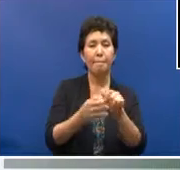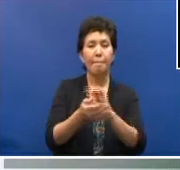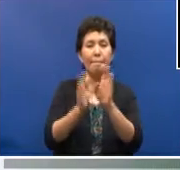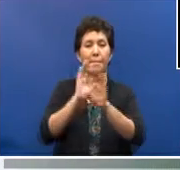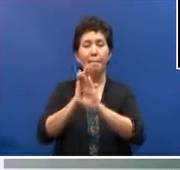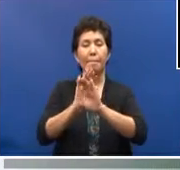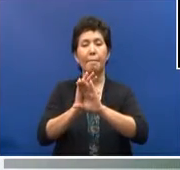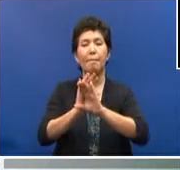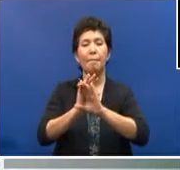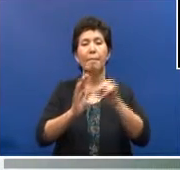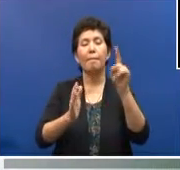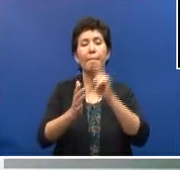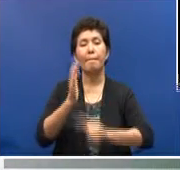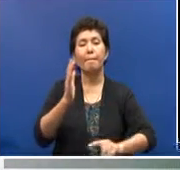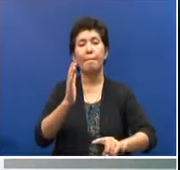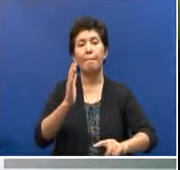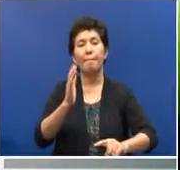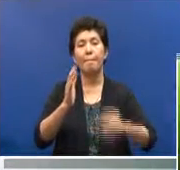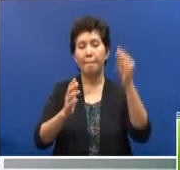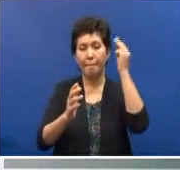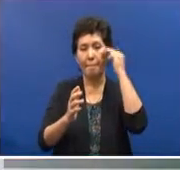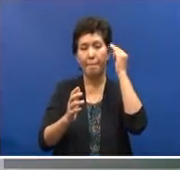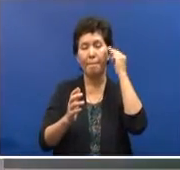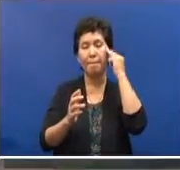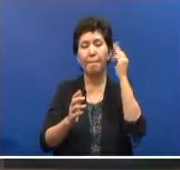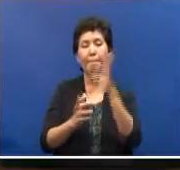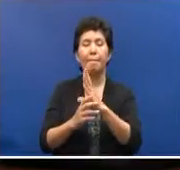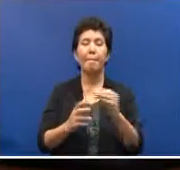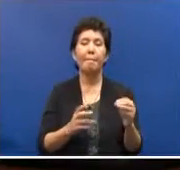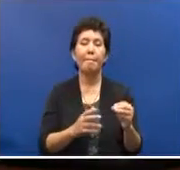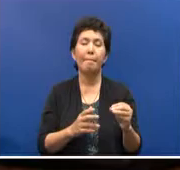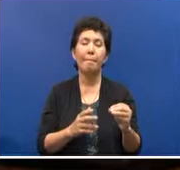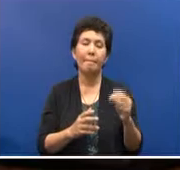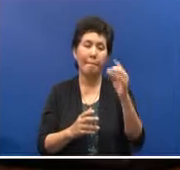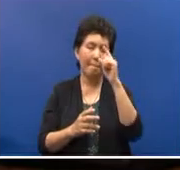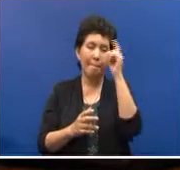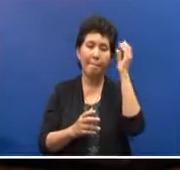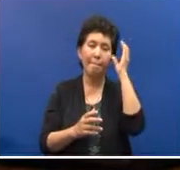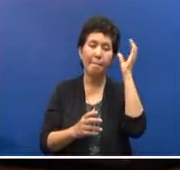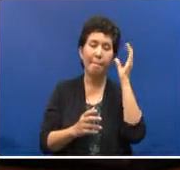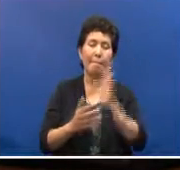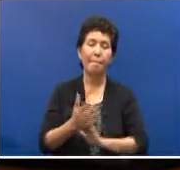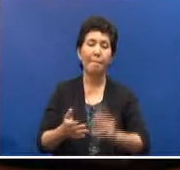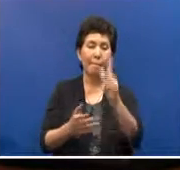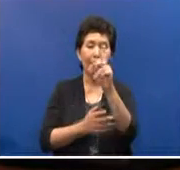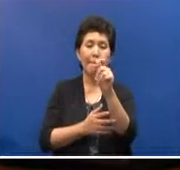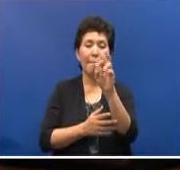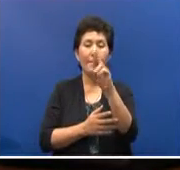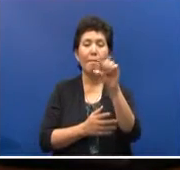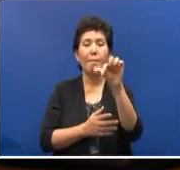example, okay, the widespread belief that Malays are lazy. Okay, so we can see that prejudice